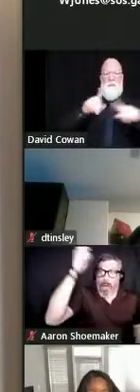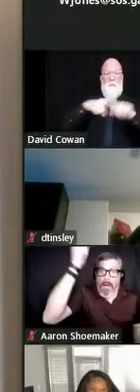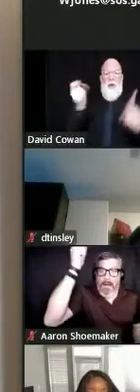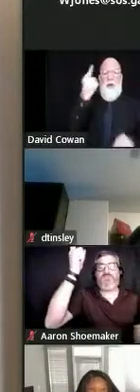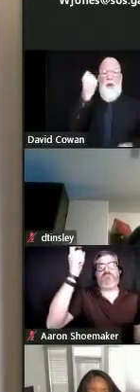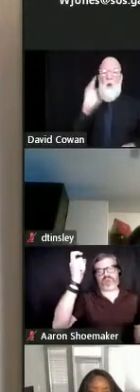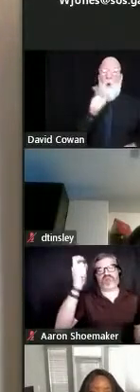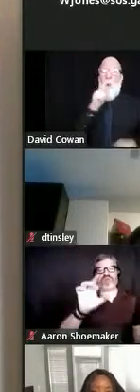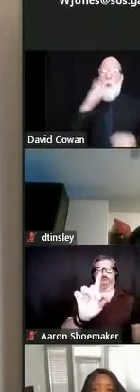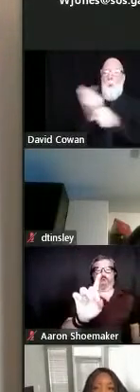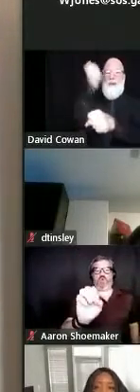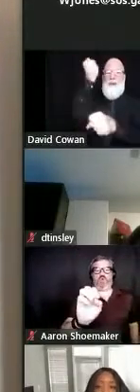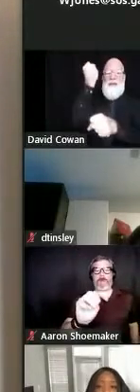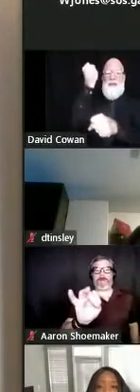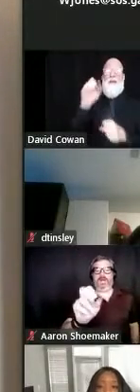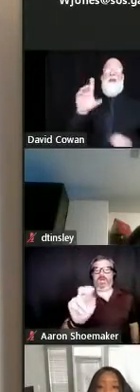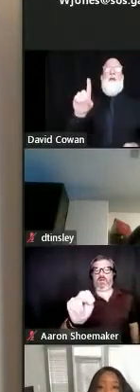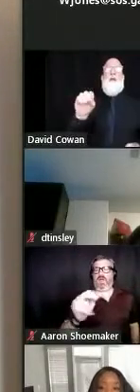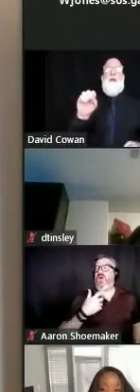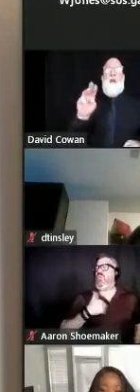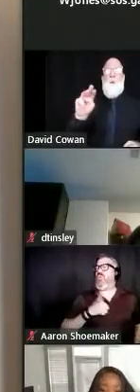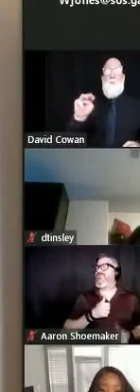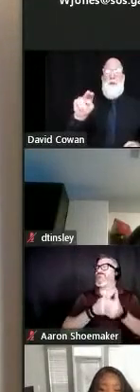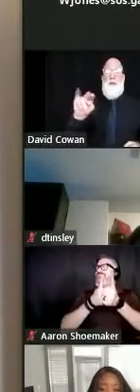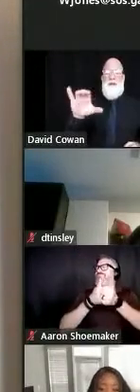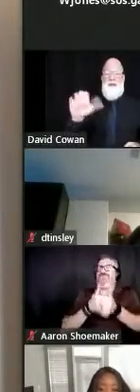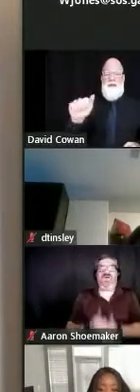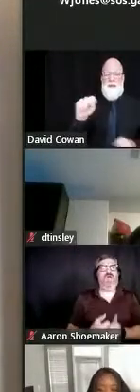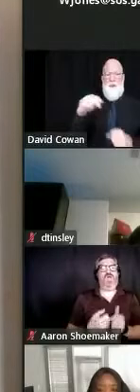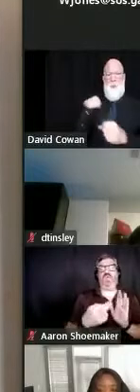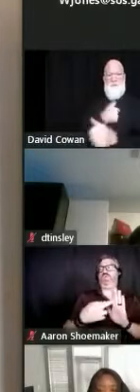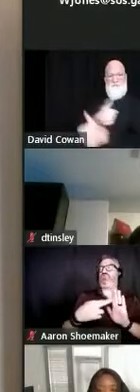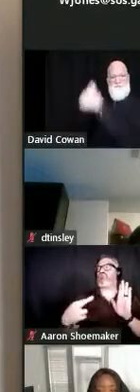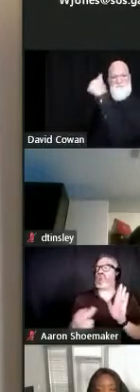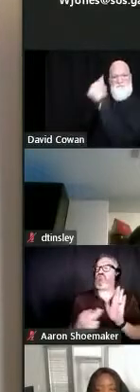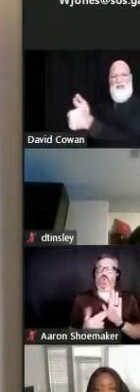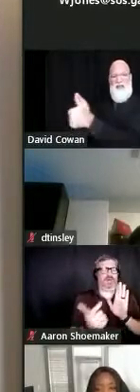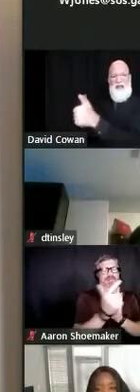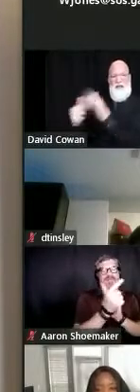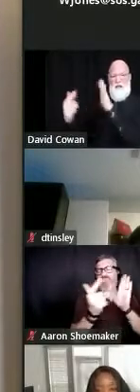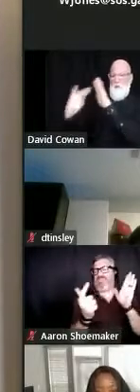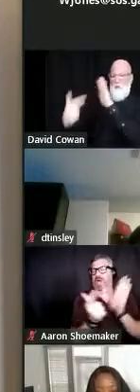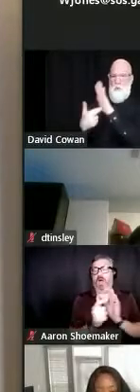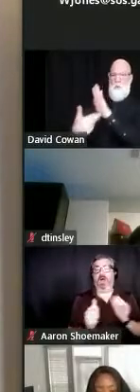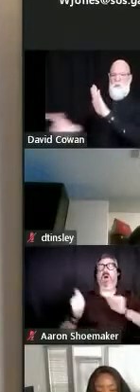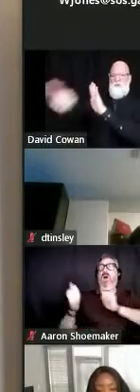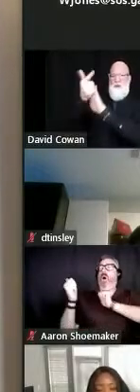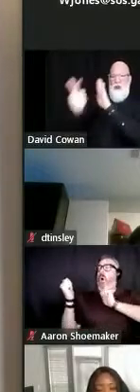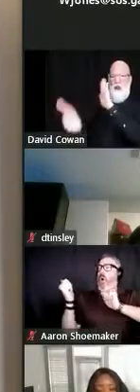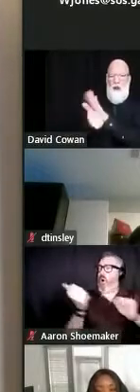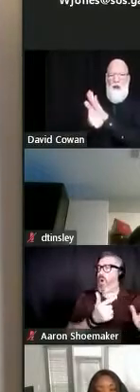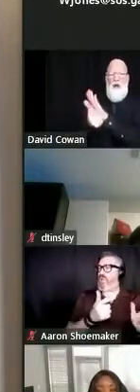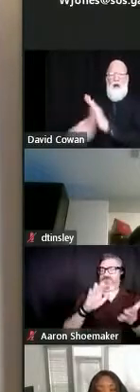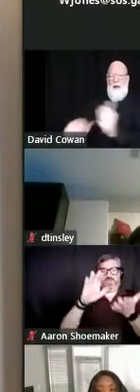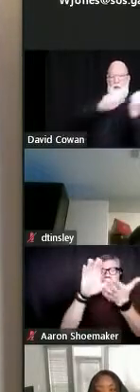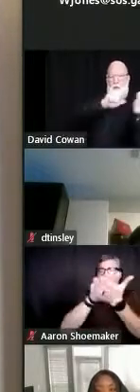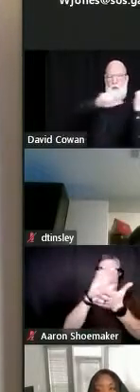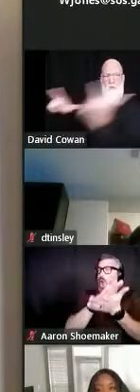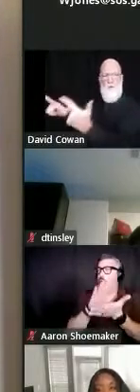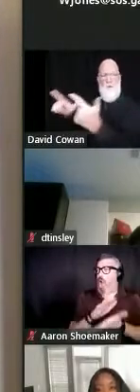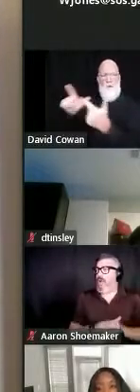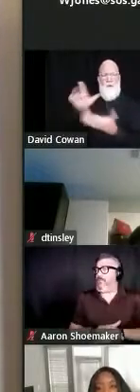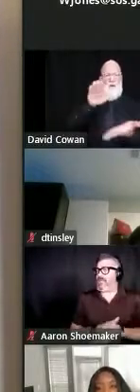administrative Services rules and laws around the Georgia procurement law all these documents are available for viewing at the doas